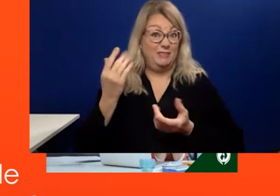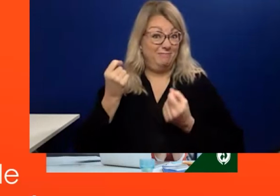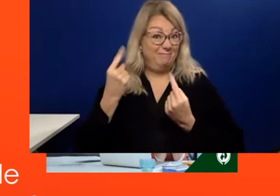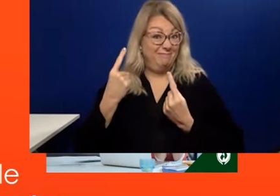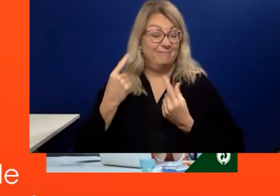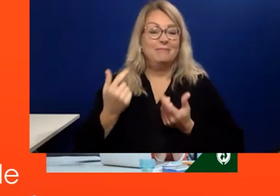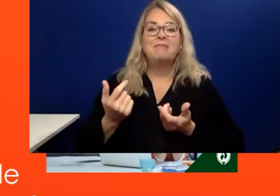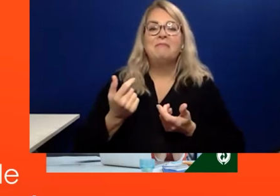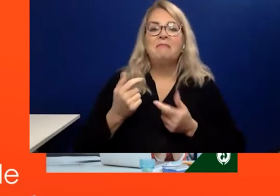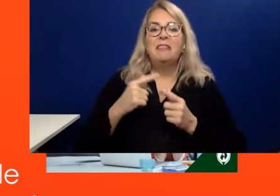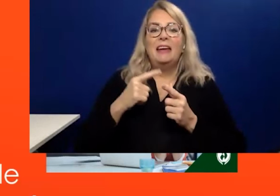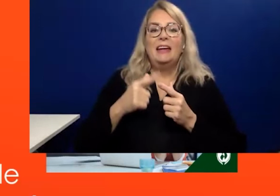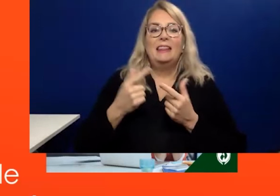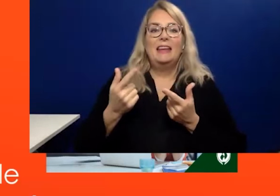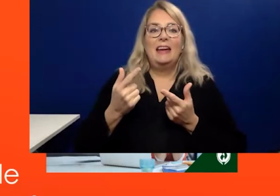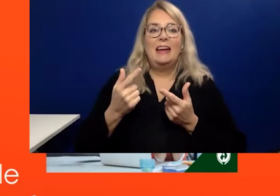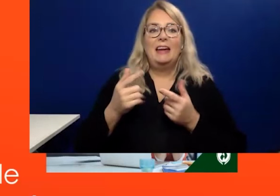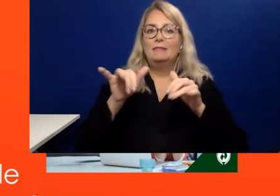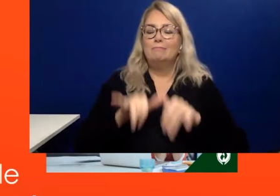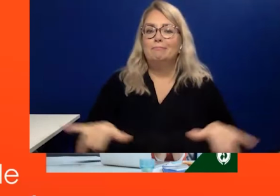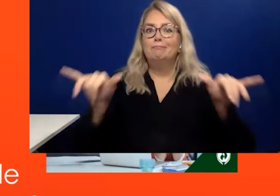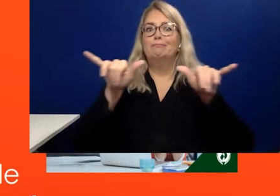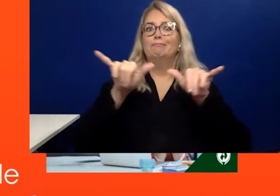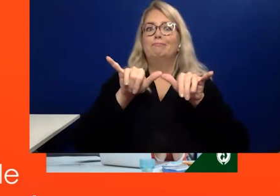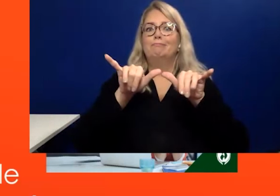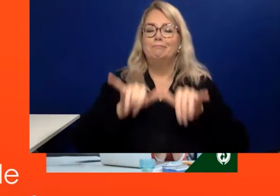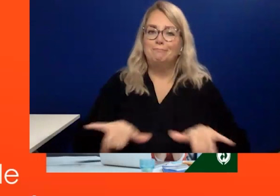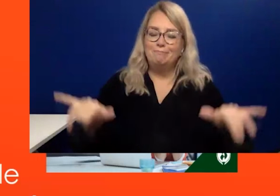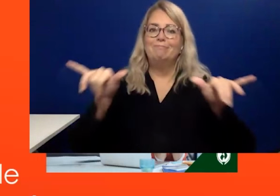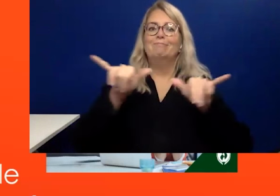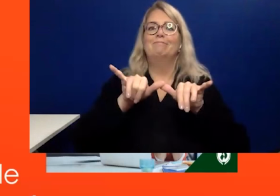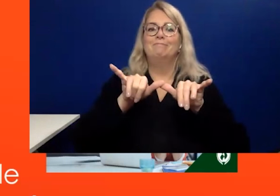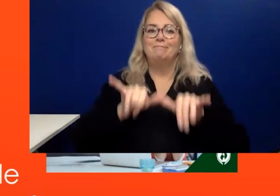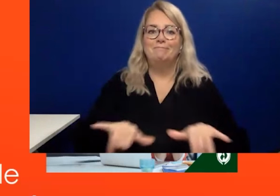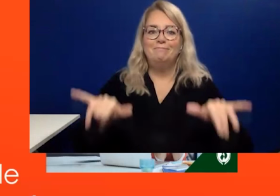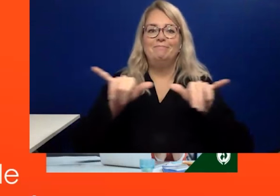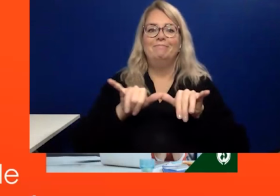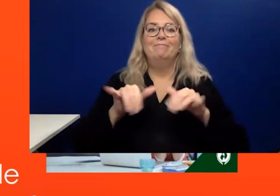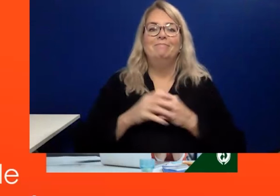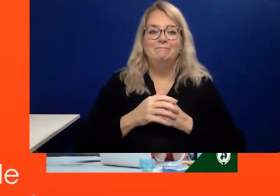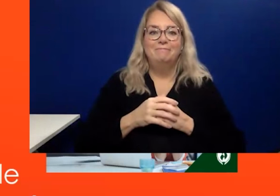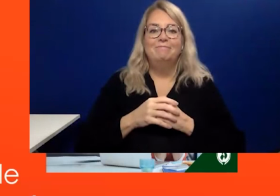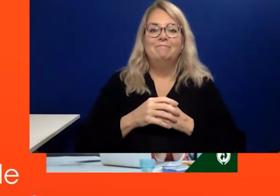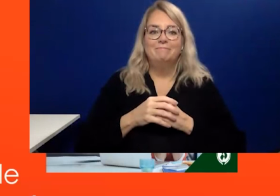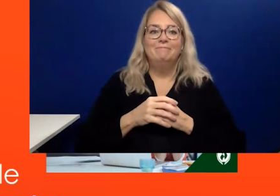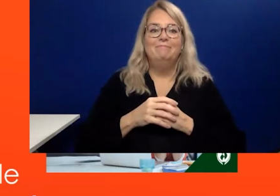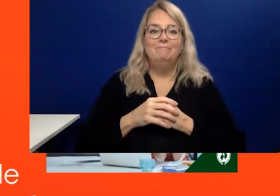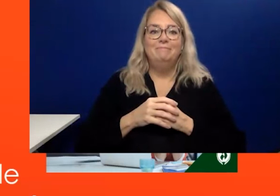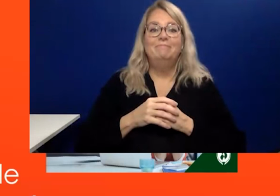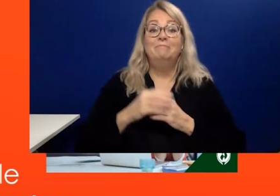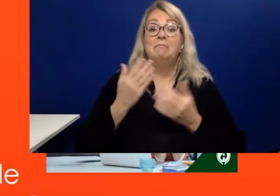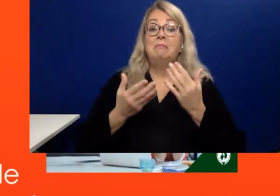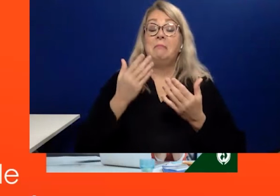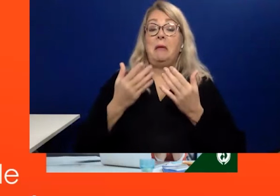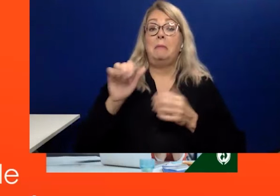Then rinse and repeat for another course. For those familiar with the routine, it may come as a surprise that an